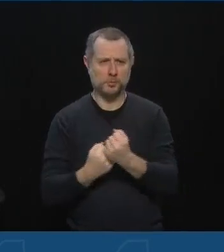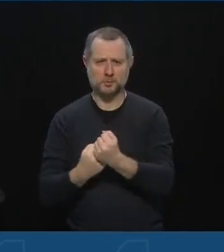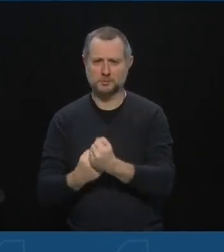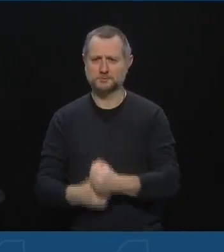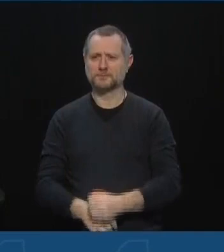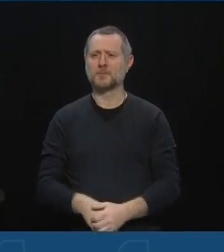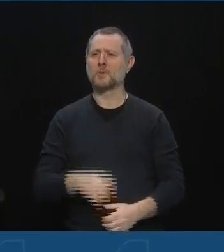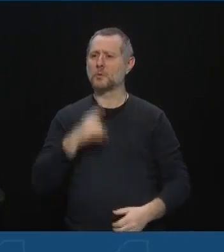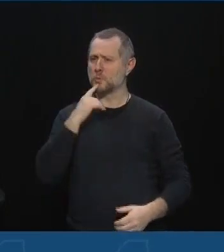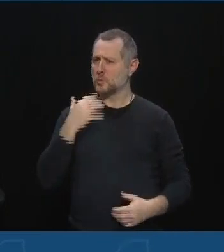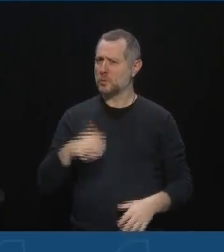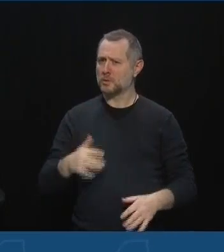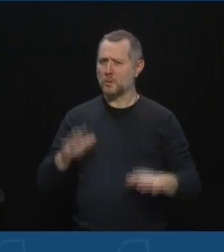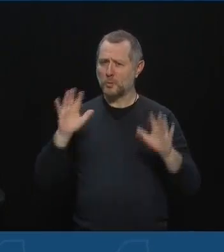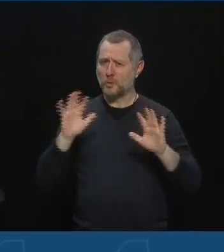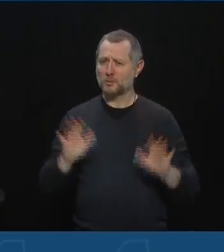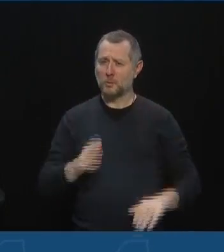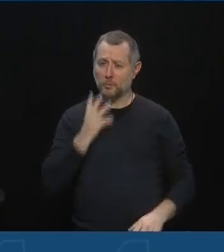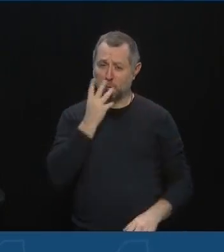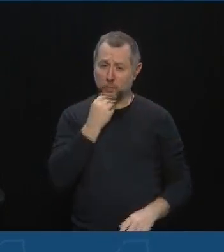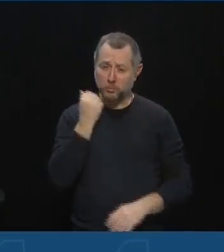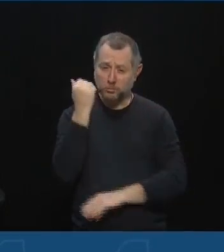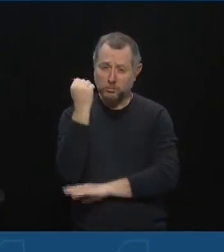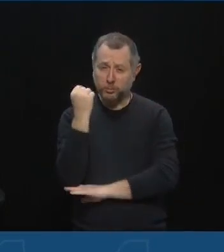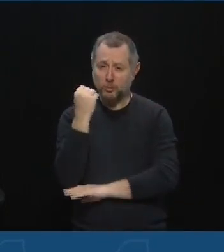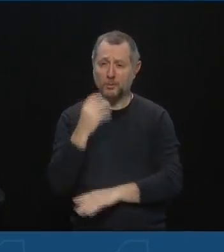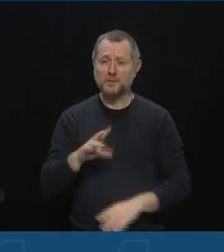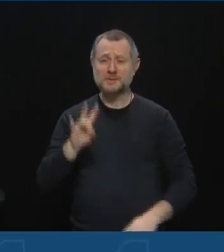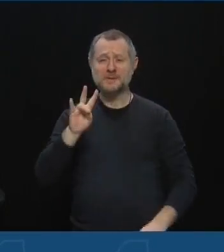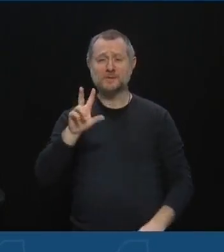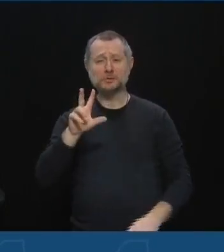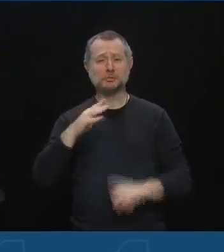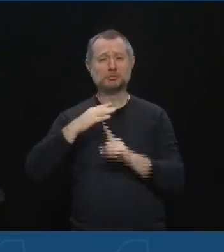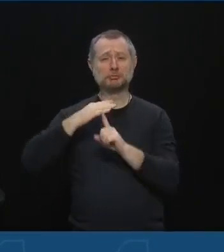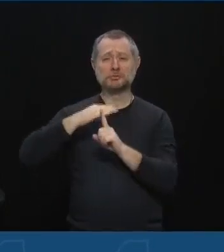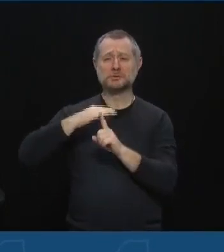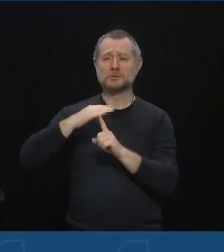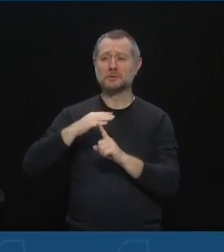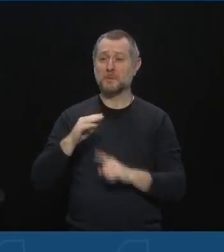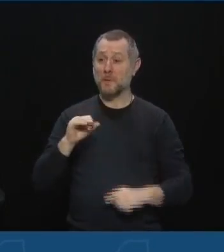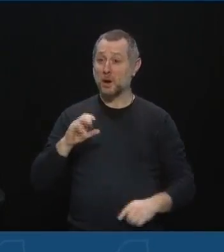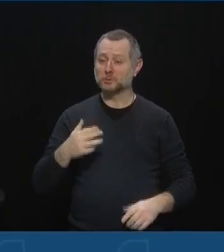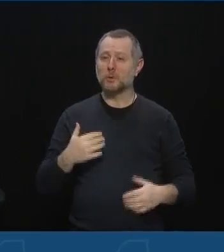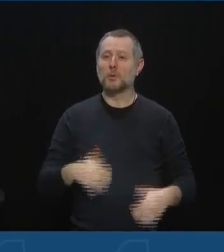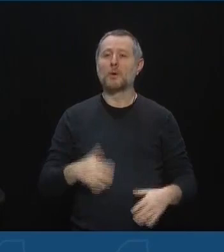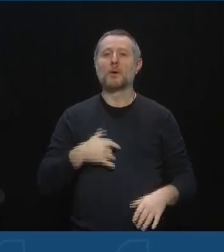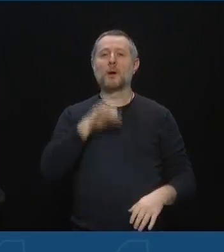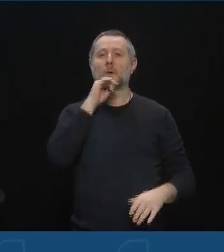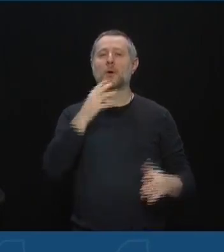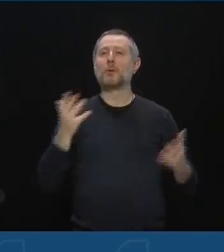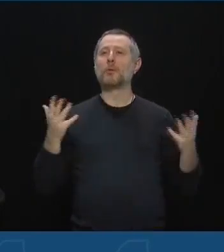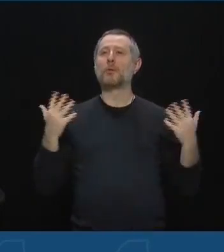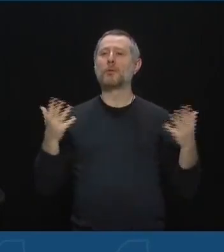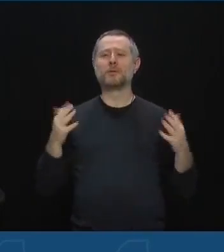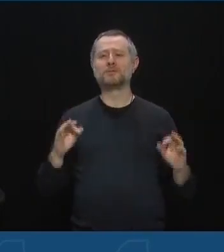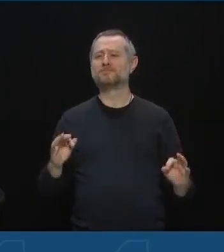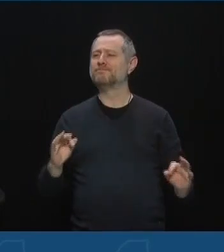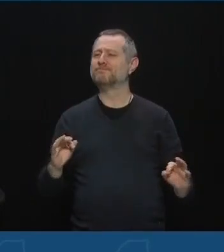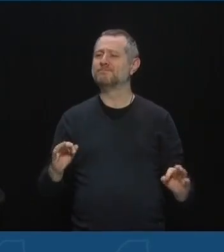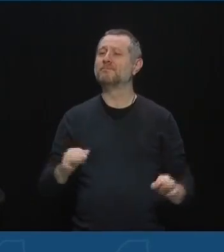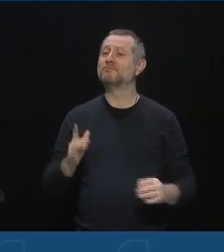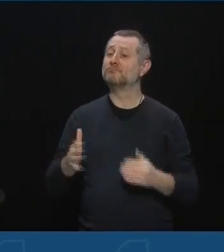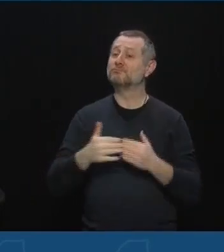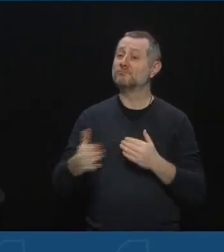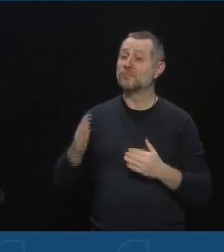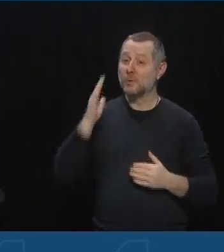record-breaking weather yesterday? 73 degrees. I'll take that in March any day. So a sign of great things happening here in upstate New